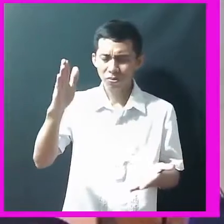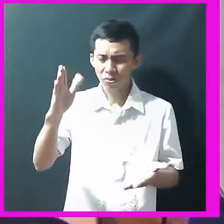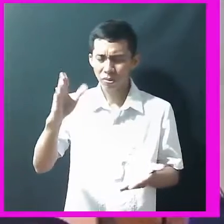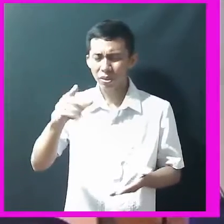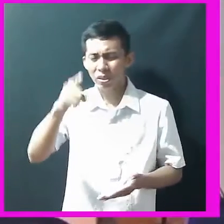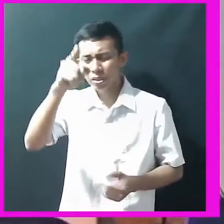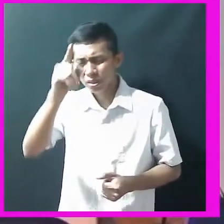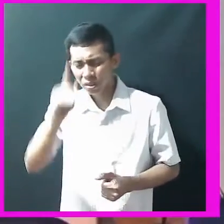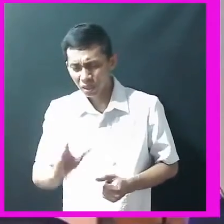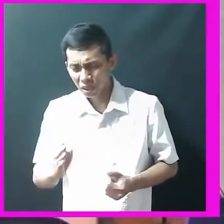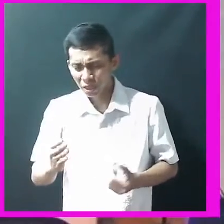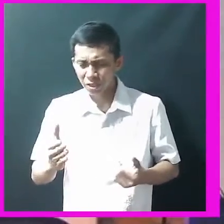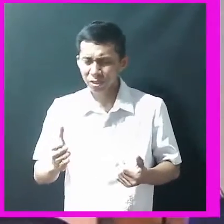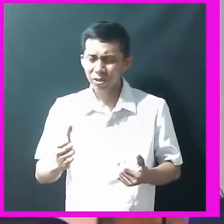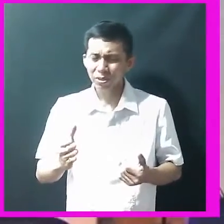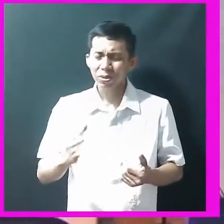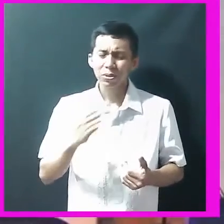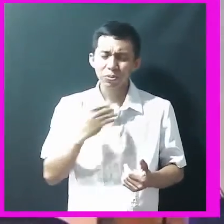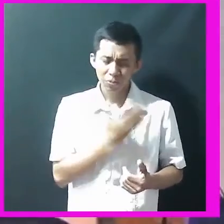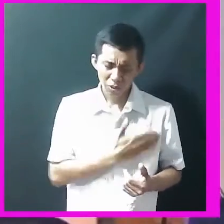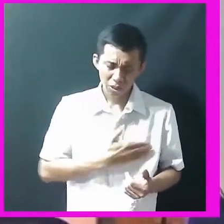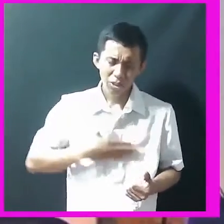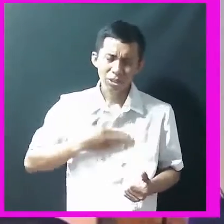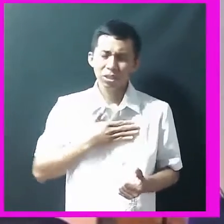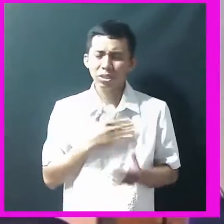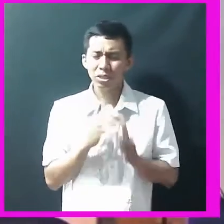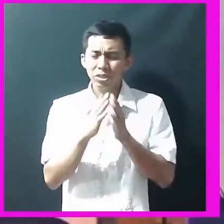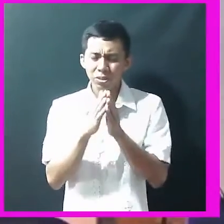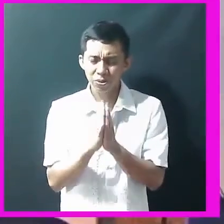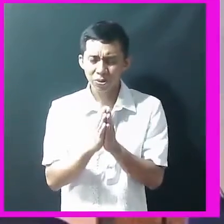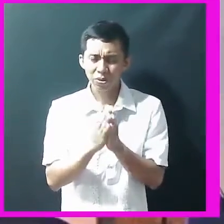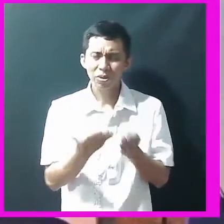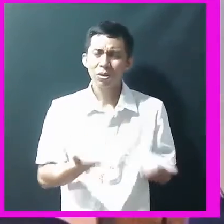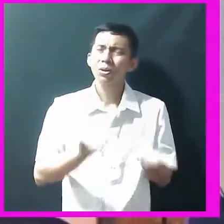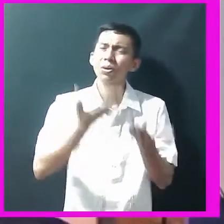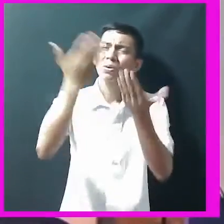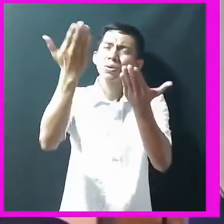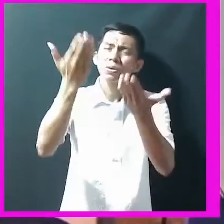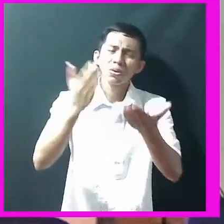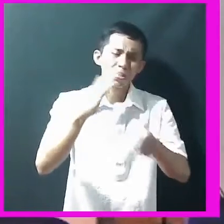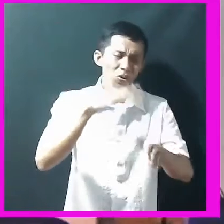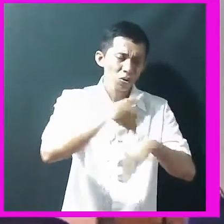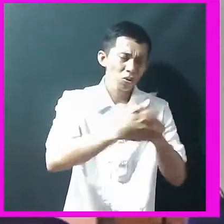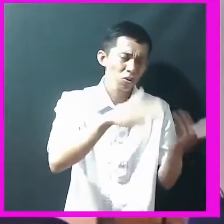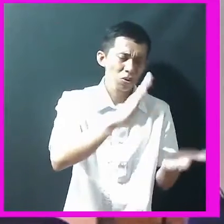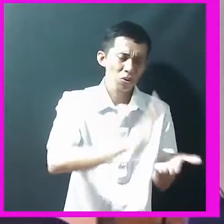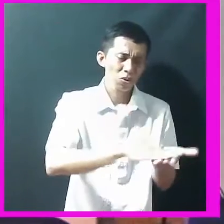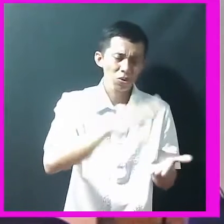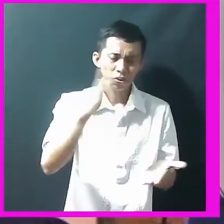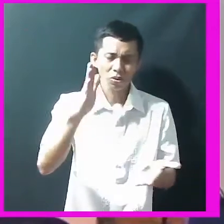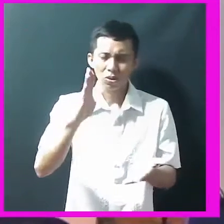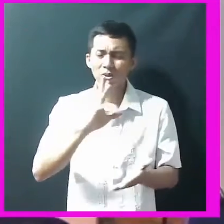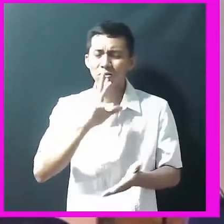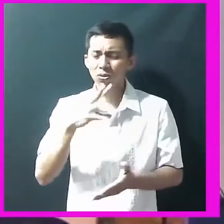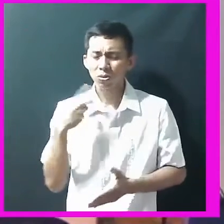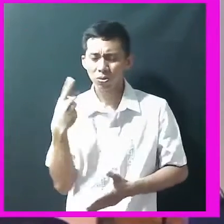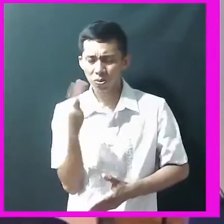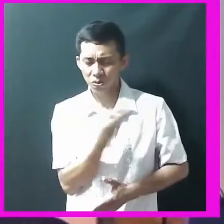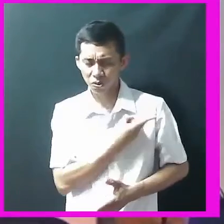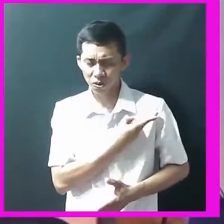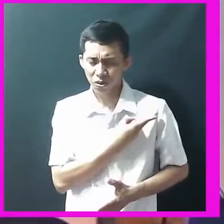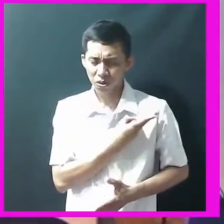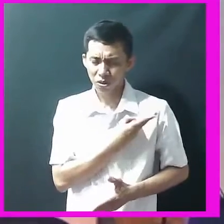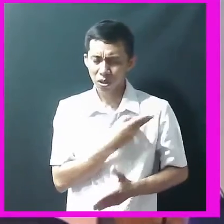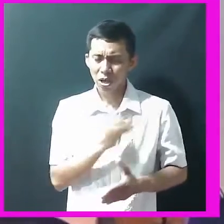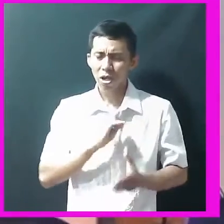ang mapasidunggan. Help us to be careful, Lord, that we can give you back all the glory, the praise, and the honor. Speak to us. In